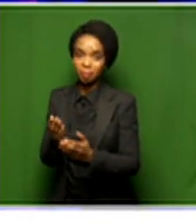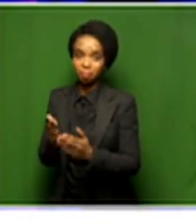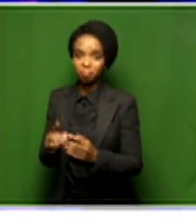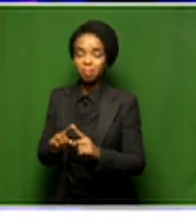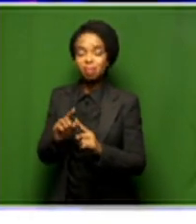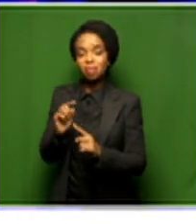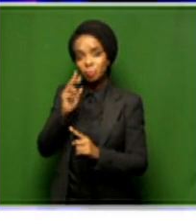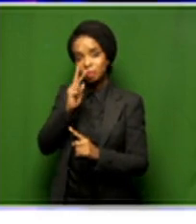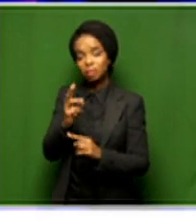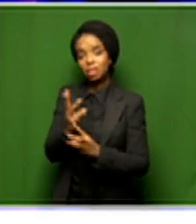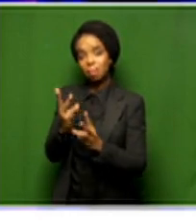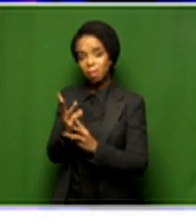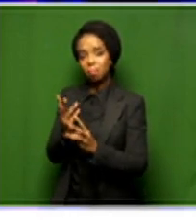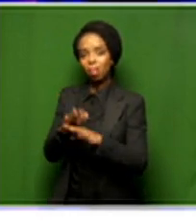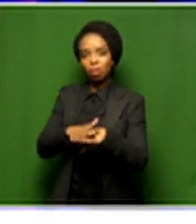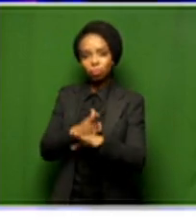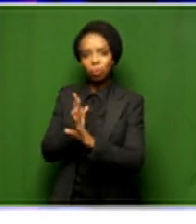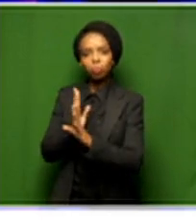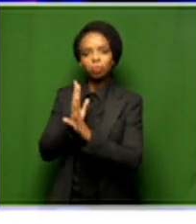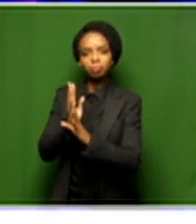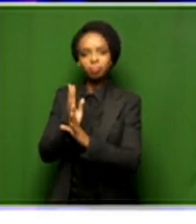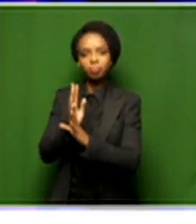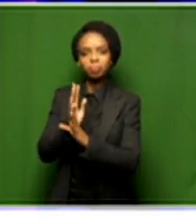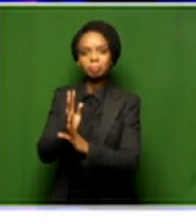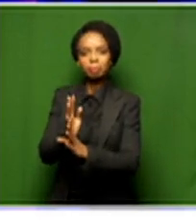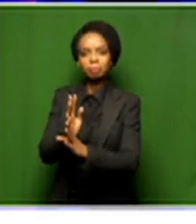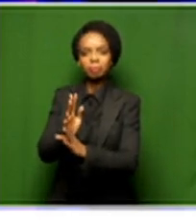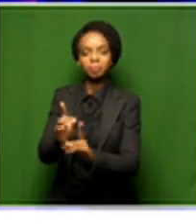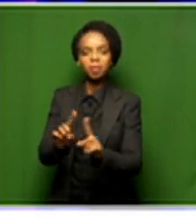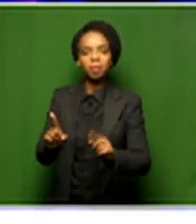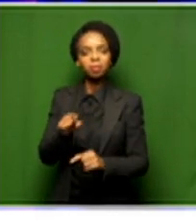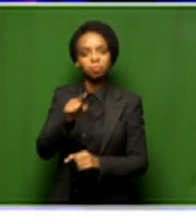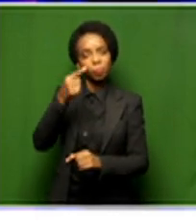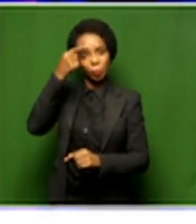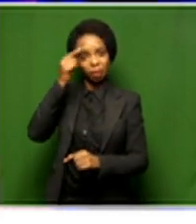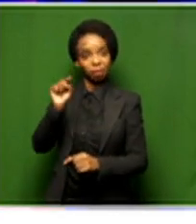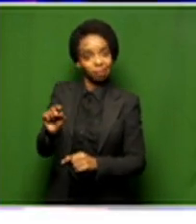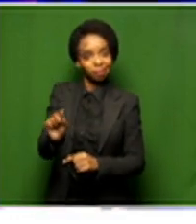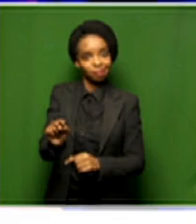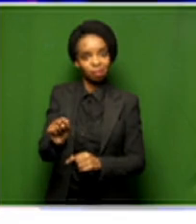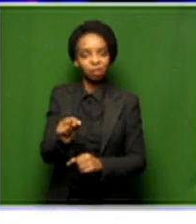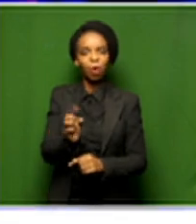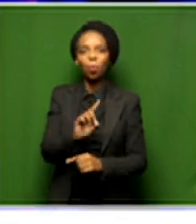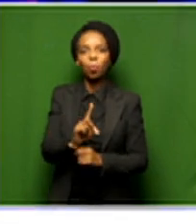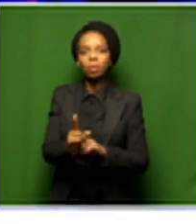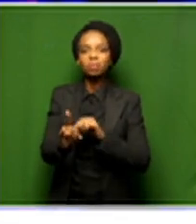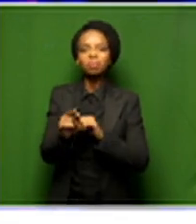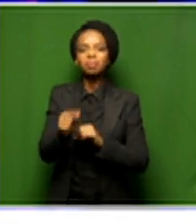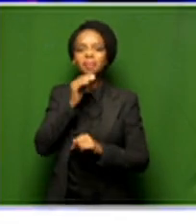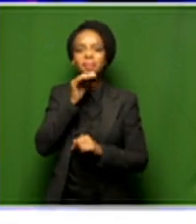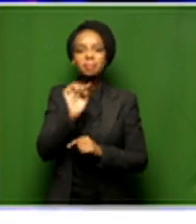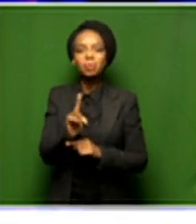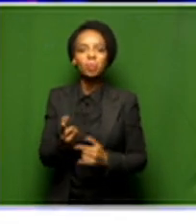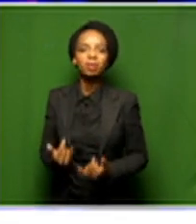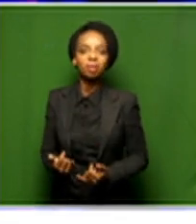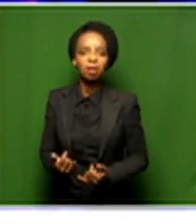slowly coming in. If we have to look at previous elections, well, what are you reading into this? Is this, what is it indicating to us? This